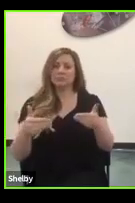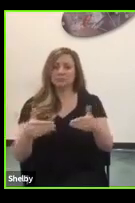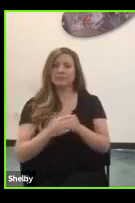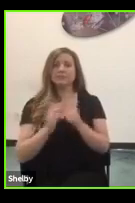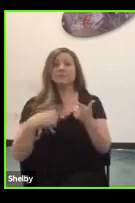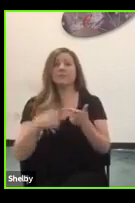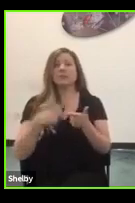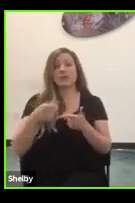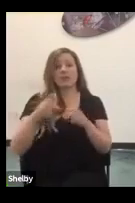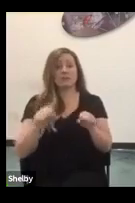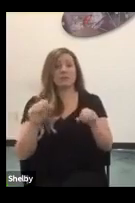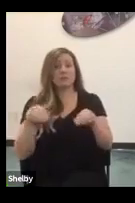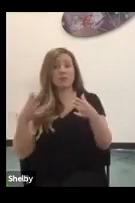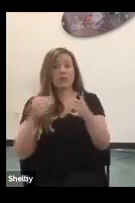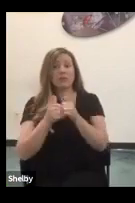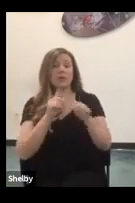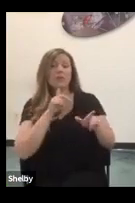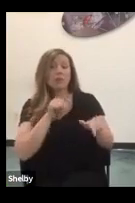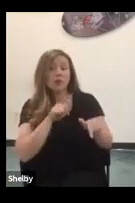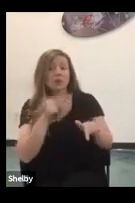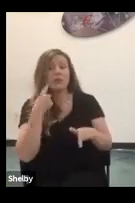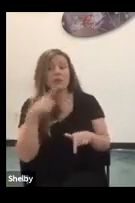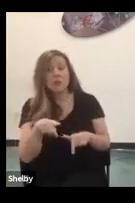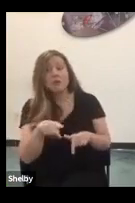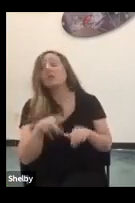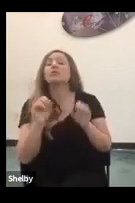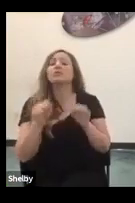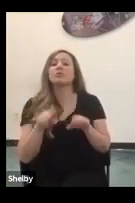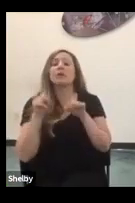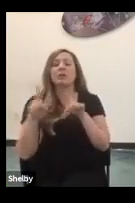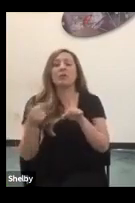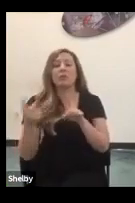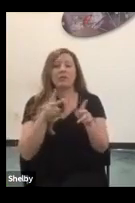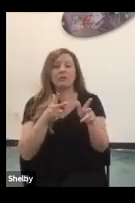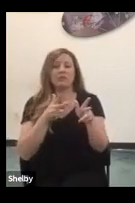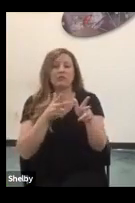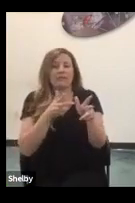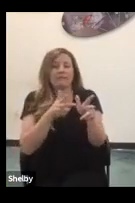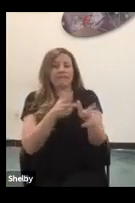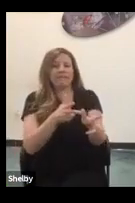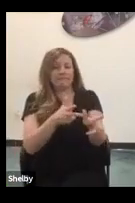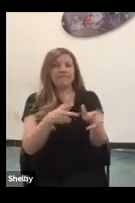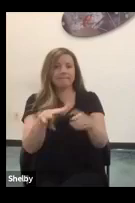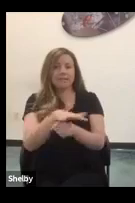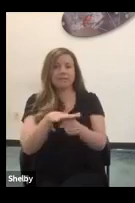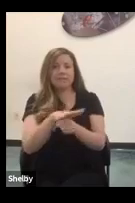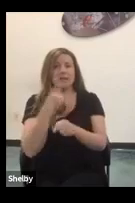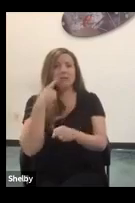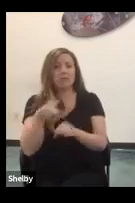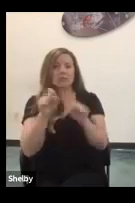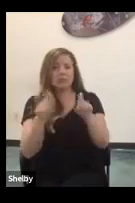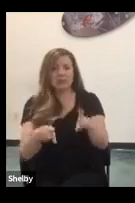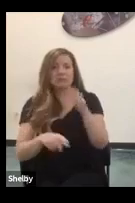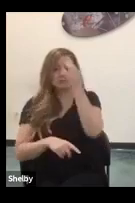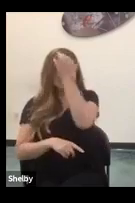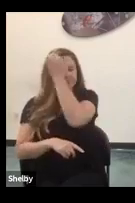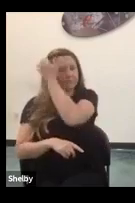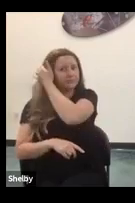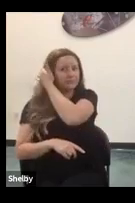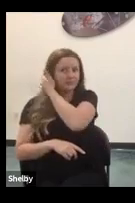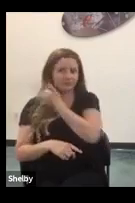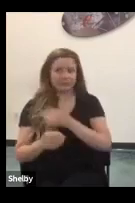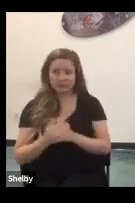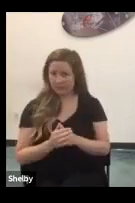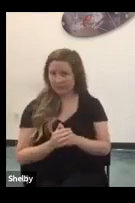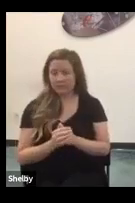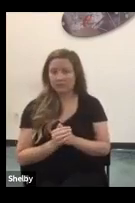can provide you with an order that you can go to one of the drive-through testing sites to get tested. So then the reason that this is